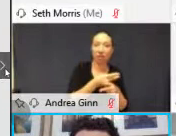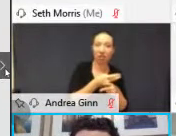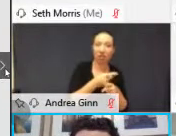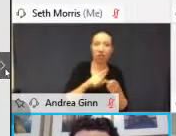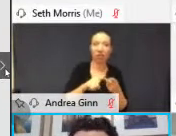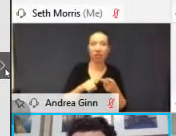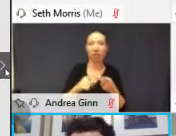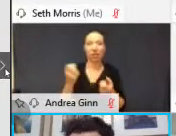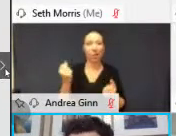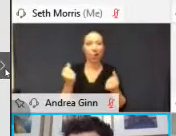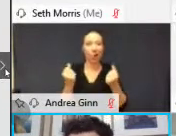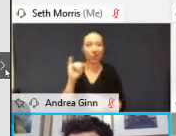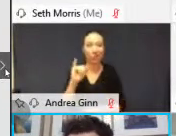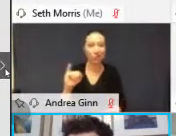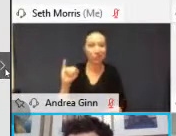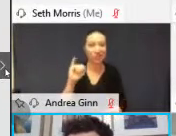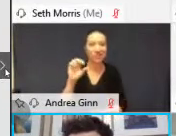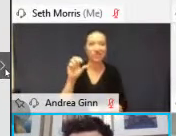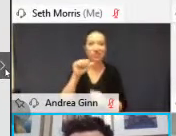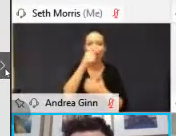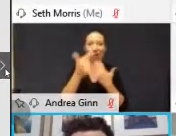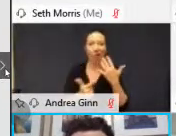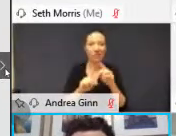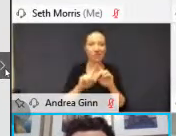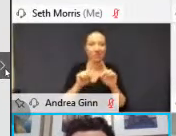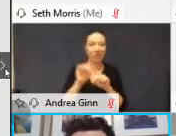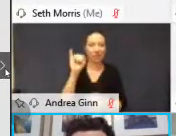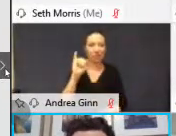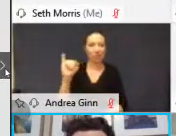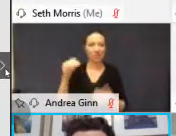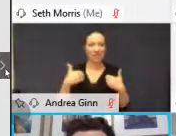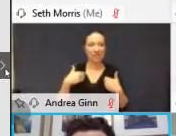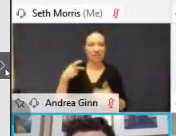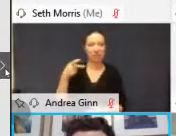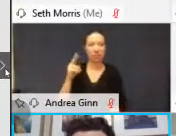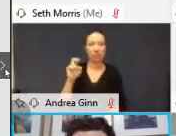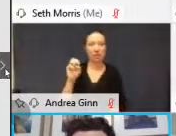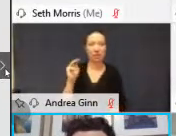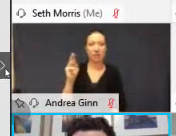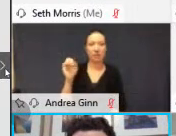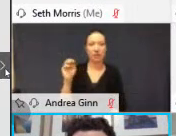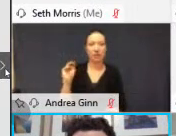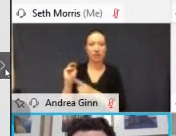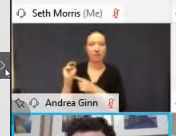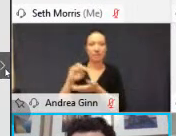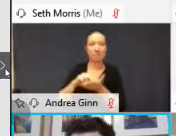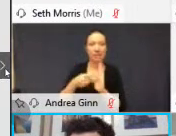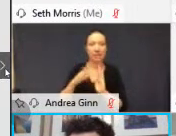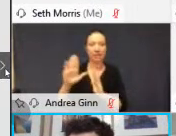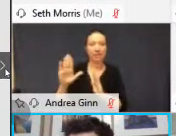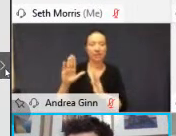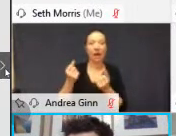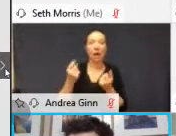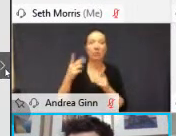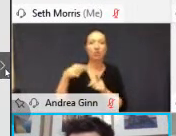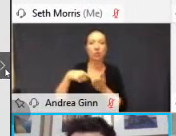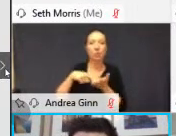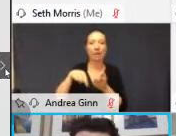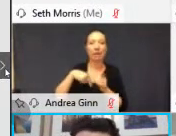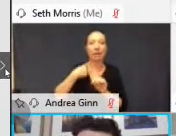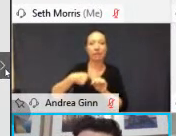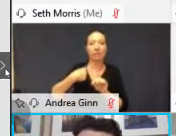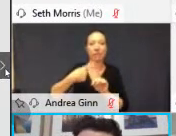auto insurance or other types of insurance. It's simply your monthly payment that you pay